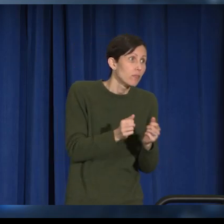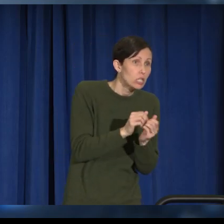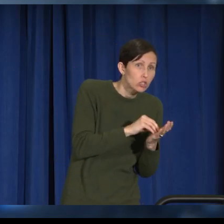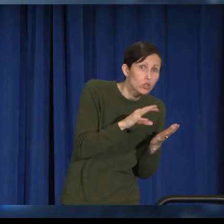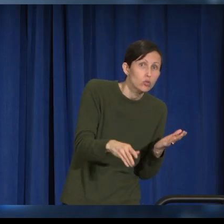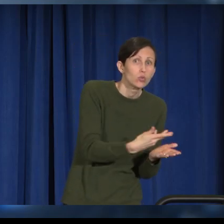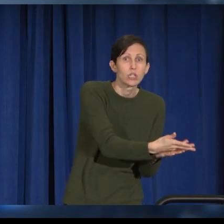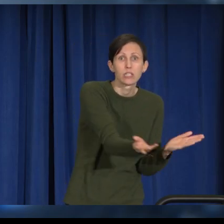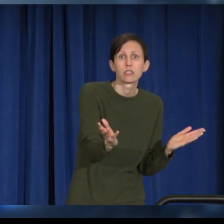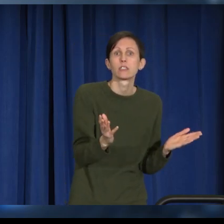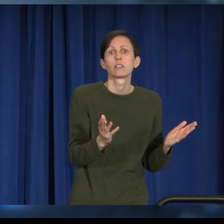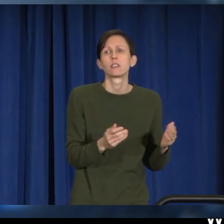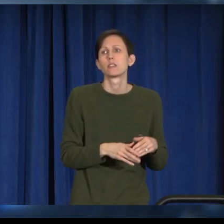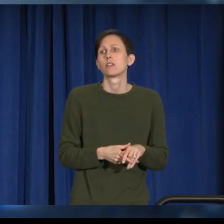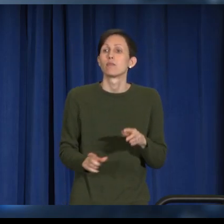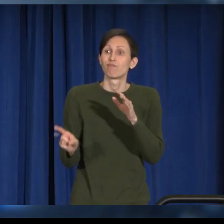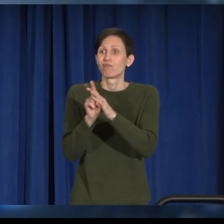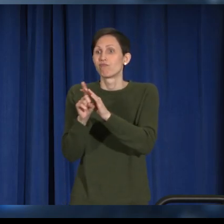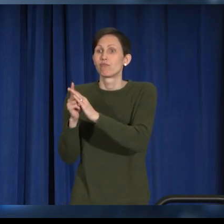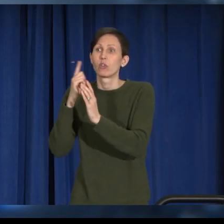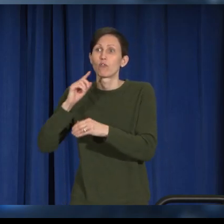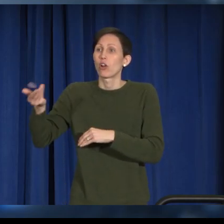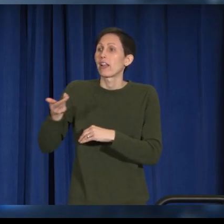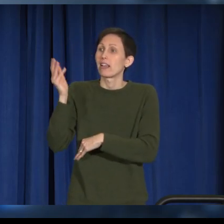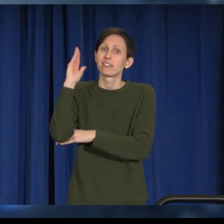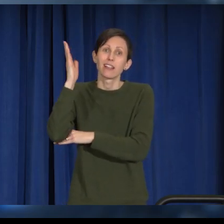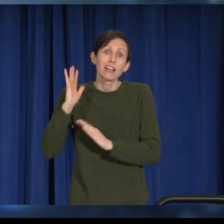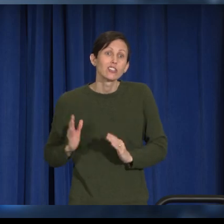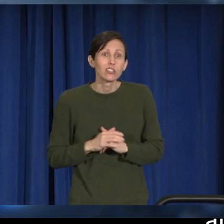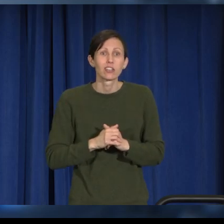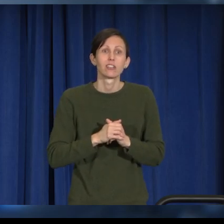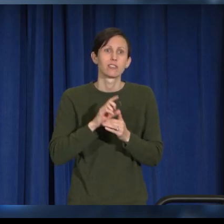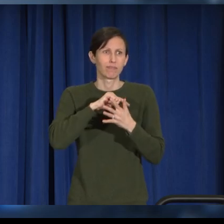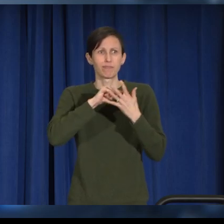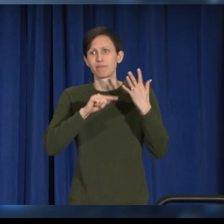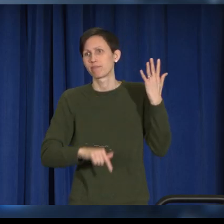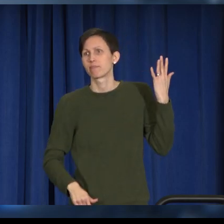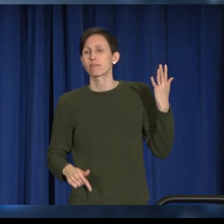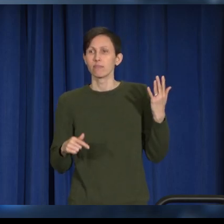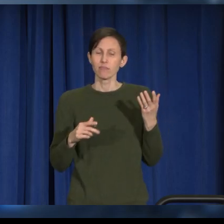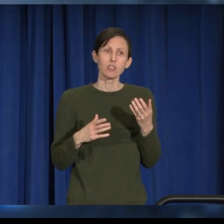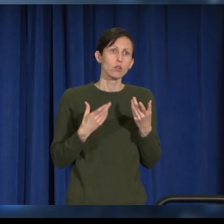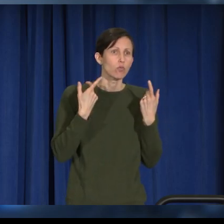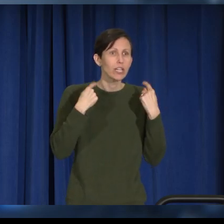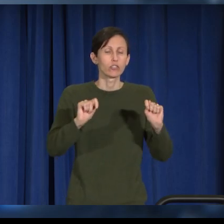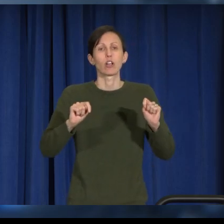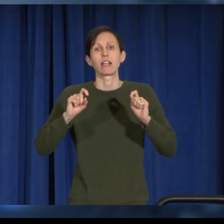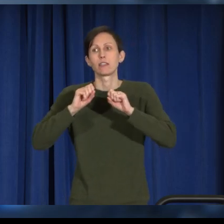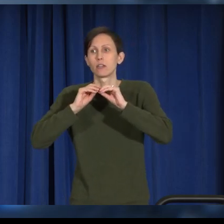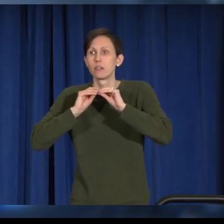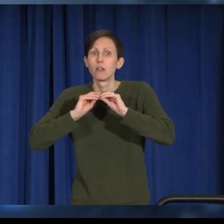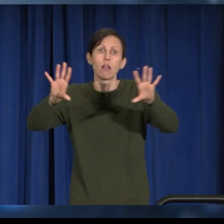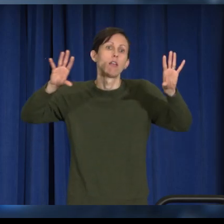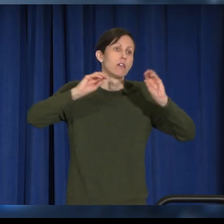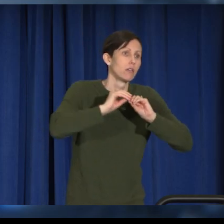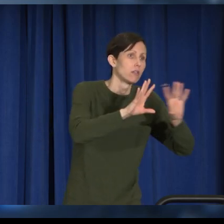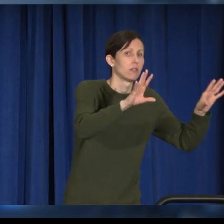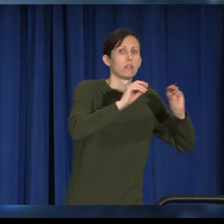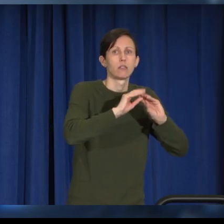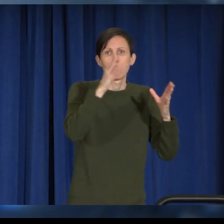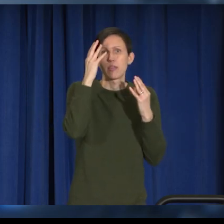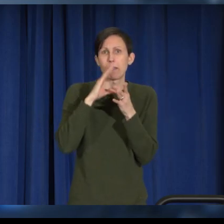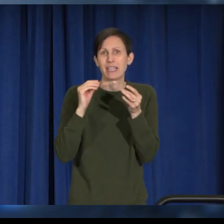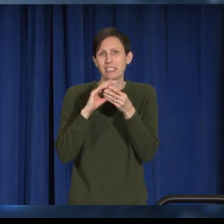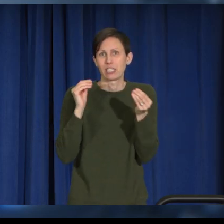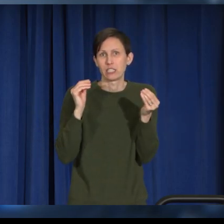body and other guest lectures or opportunities to invite people in, to overall increase awareness of the fact that adaptive sport